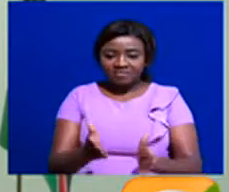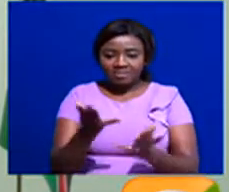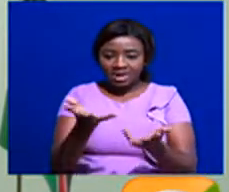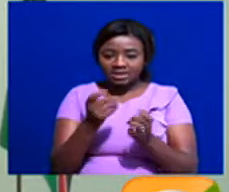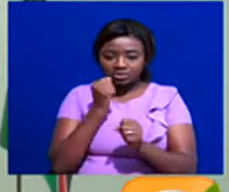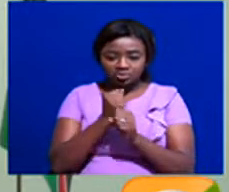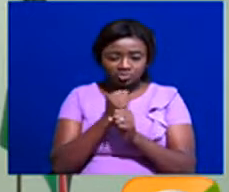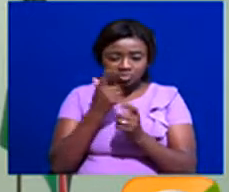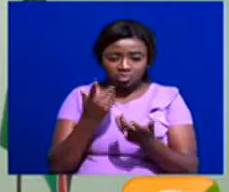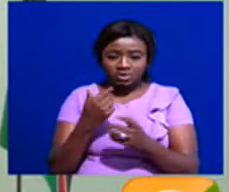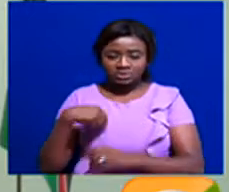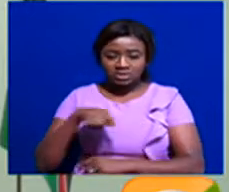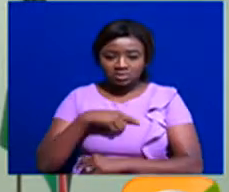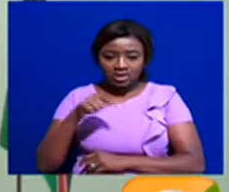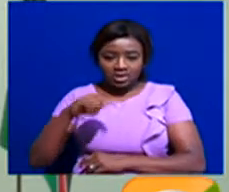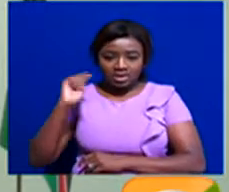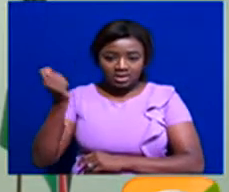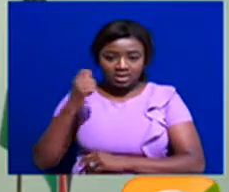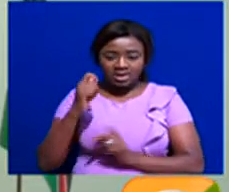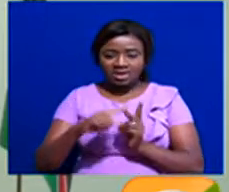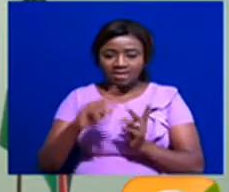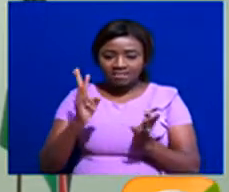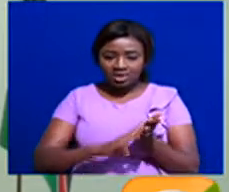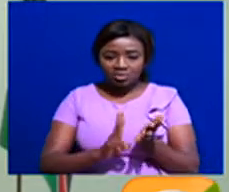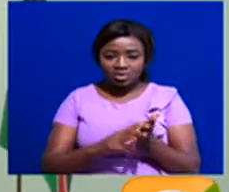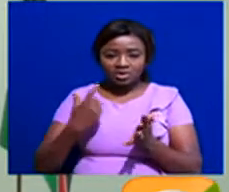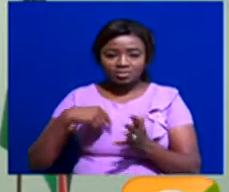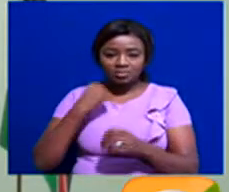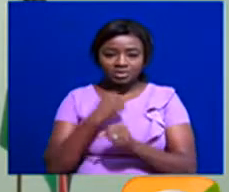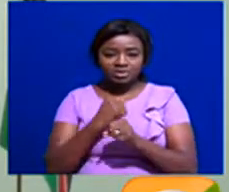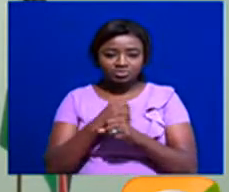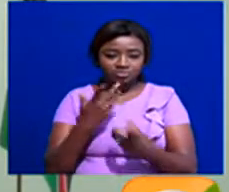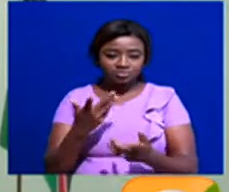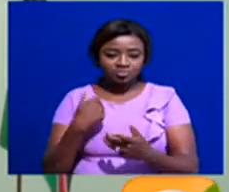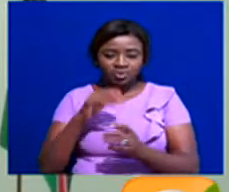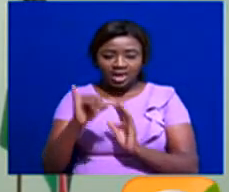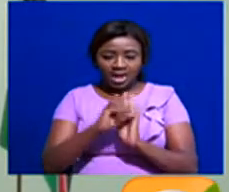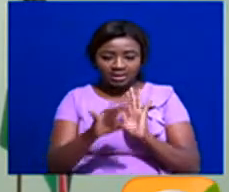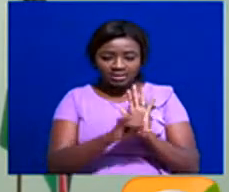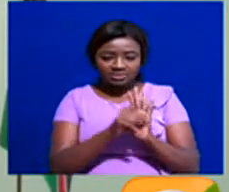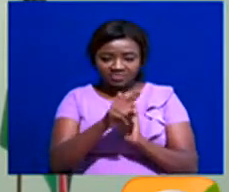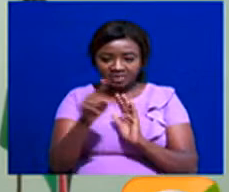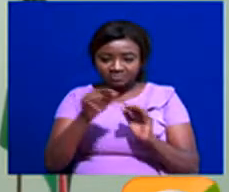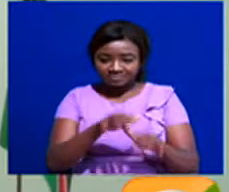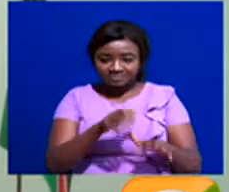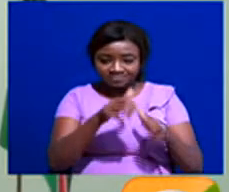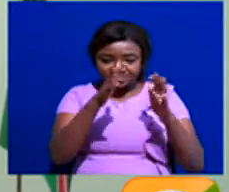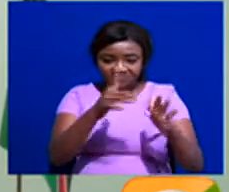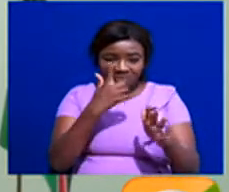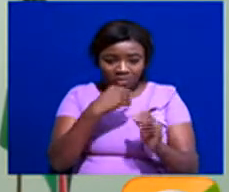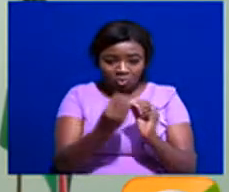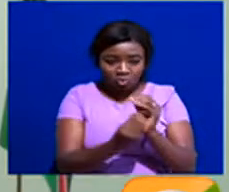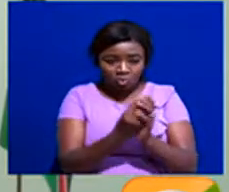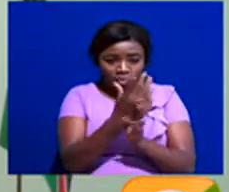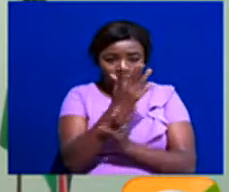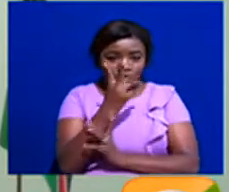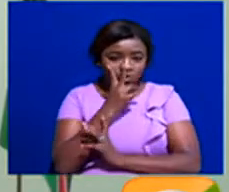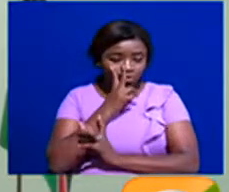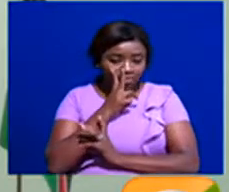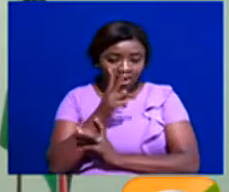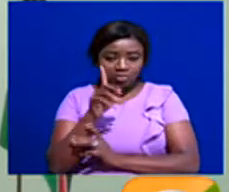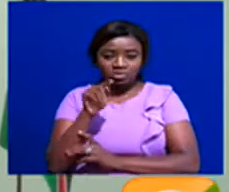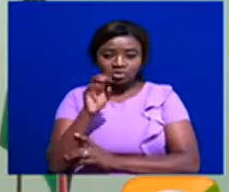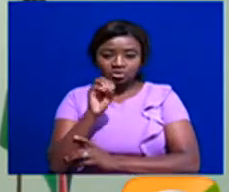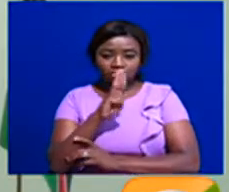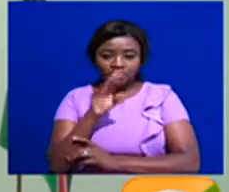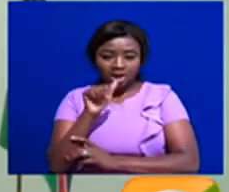in Migori, and in other countries, is to identify the farmers who are growing tobacco. And from that point, I look